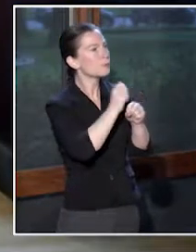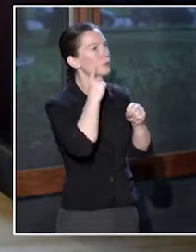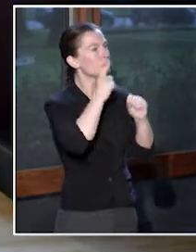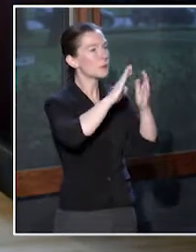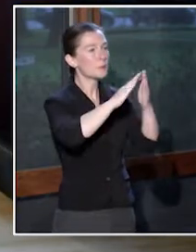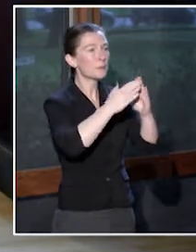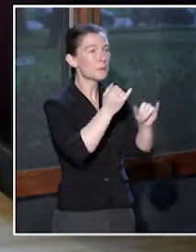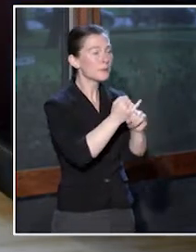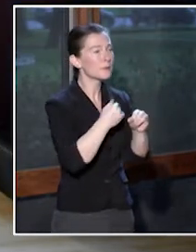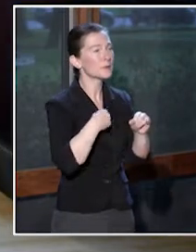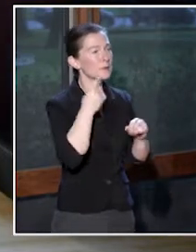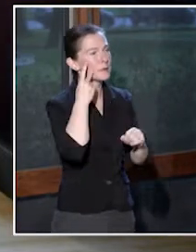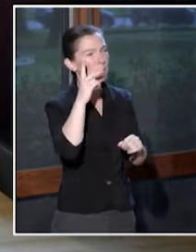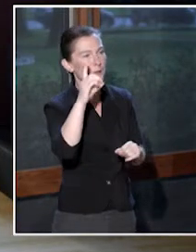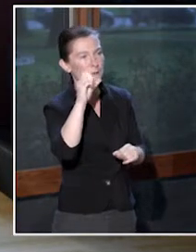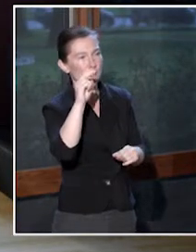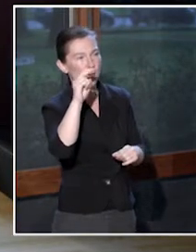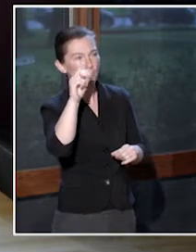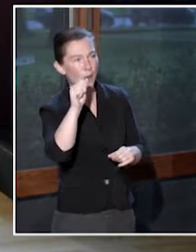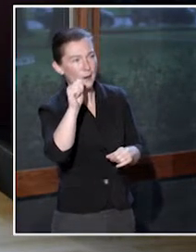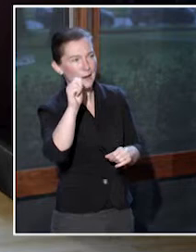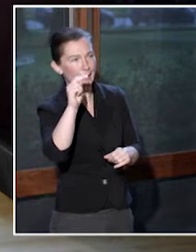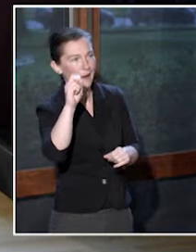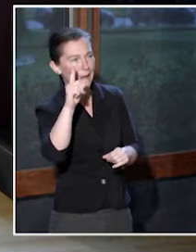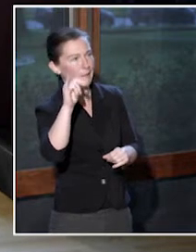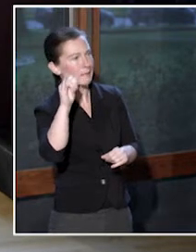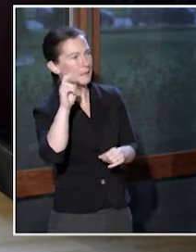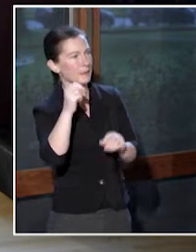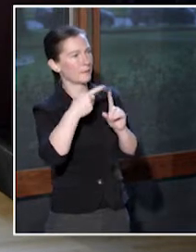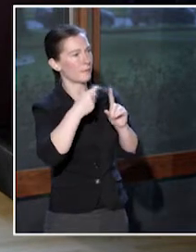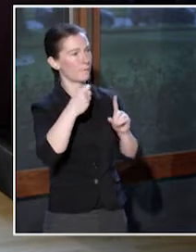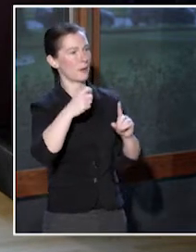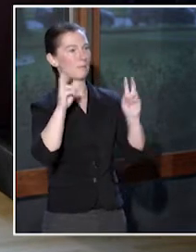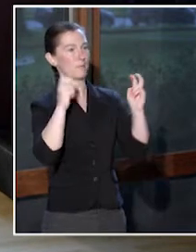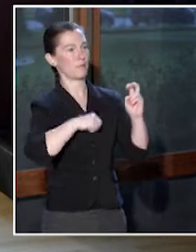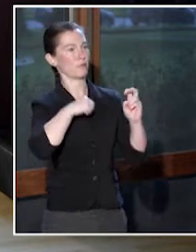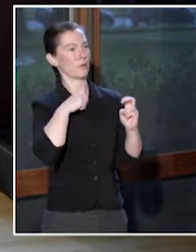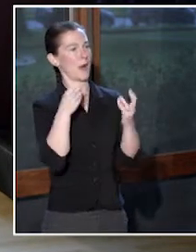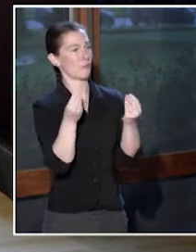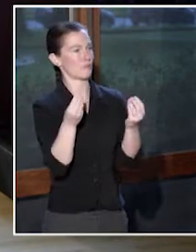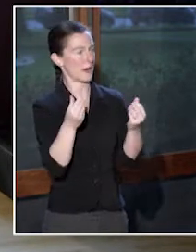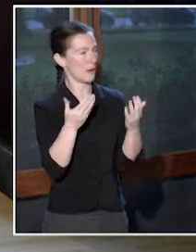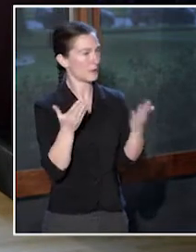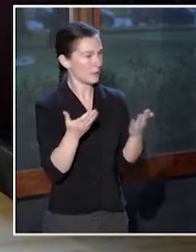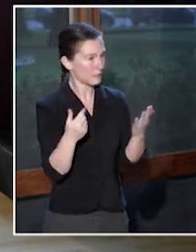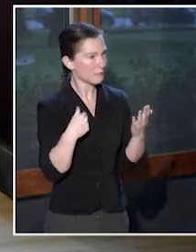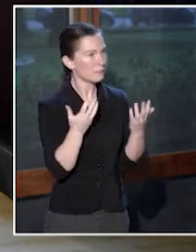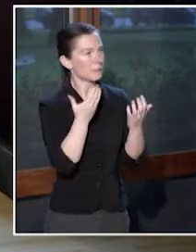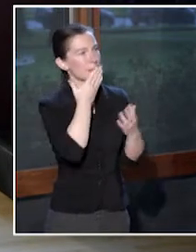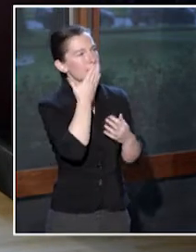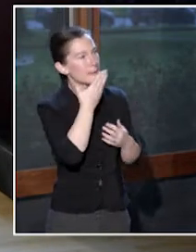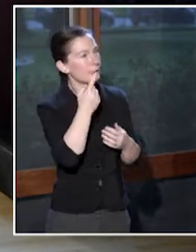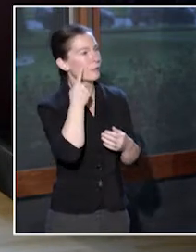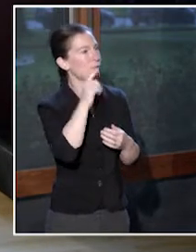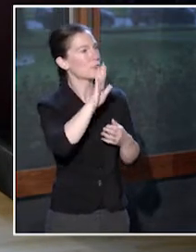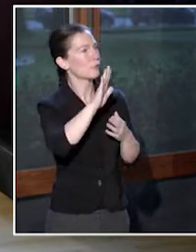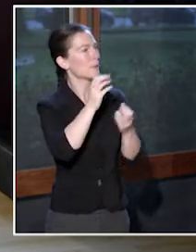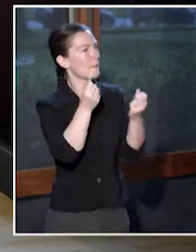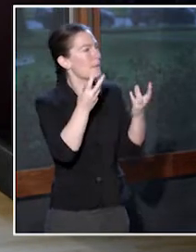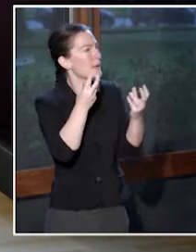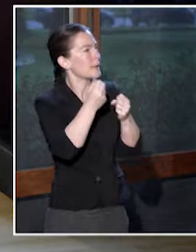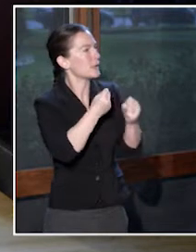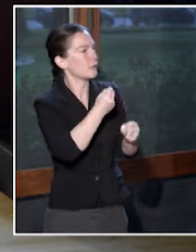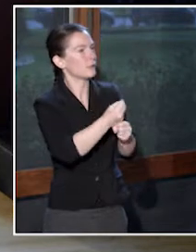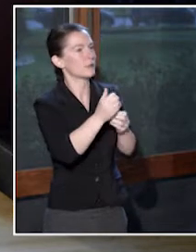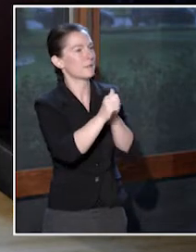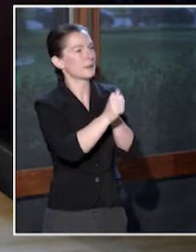Proud Ground here, and many, many others. I want to thank you for your years of leadership trying to make